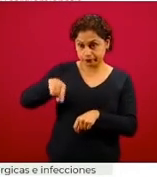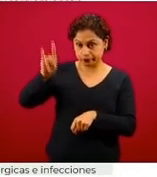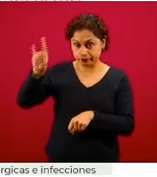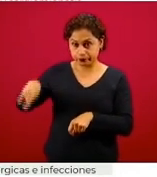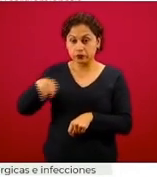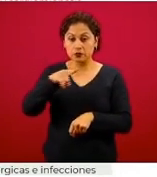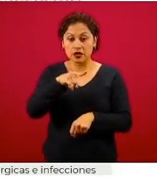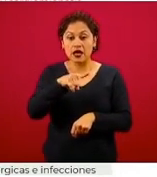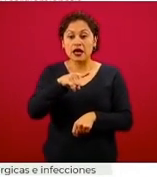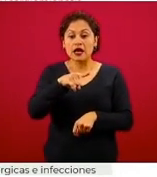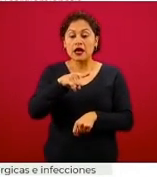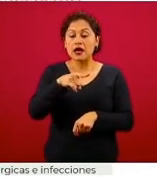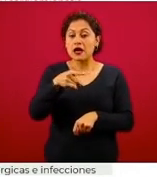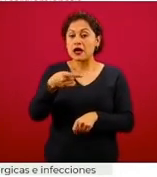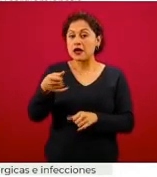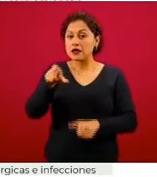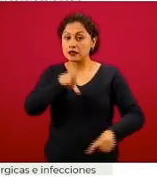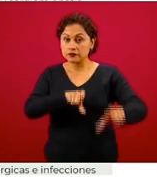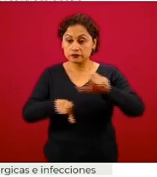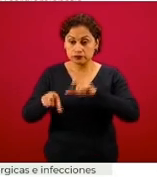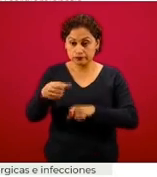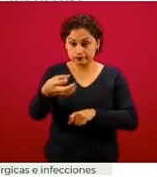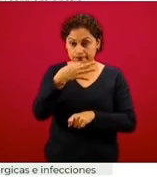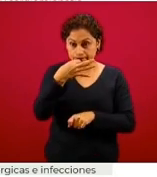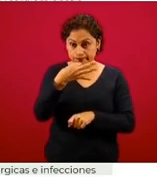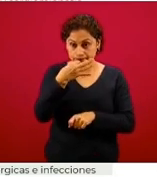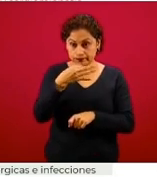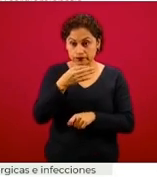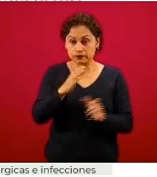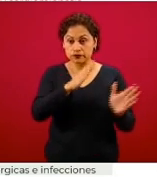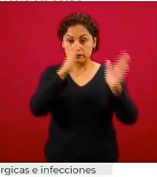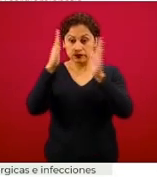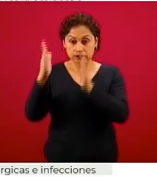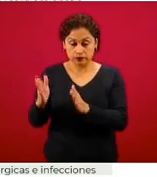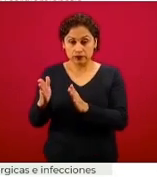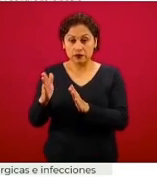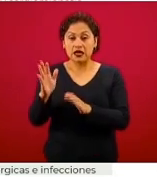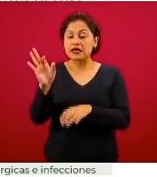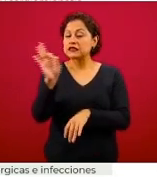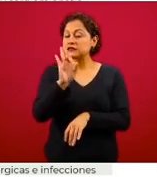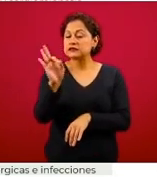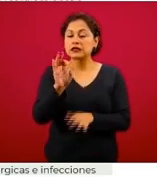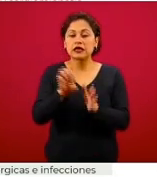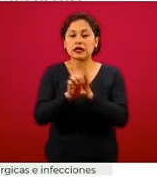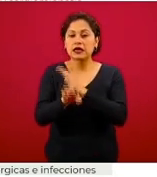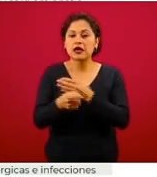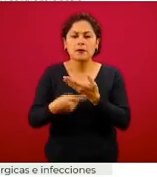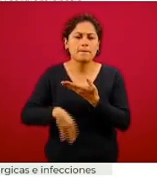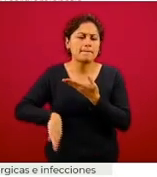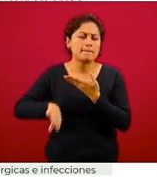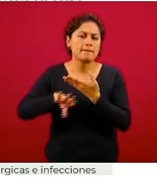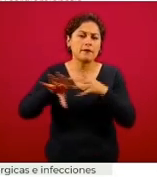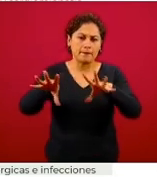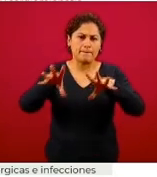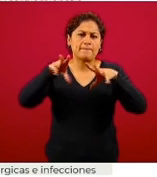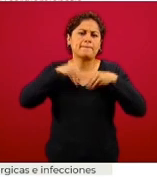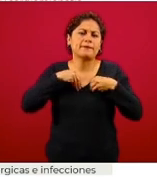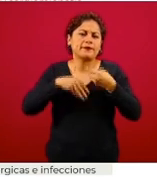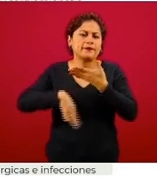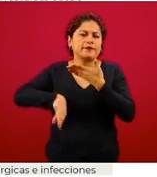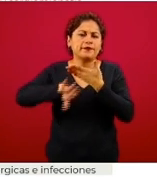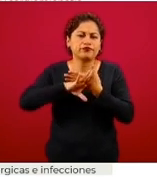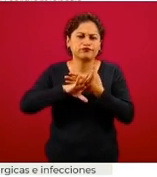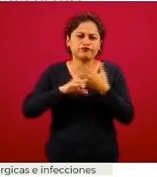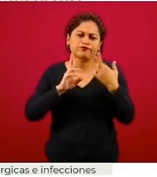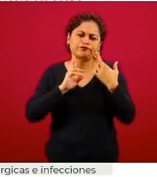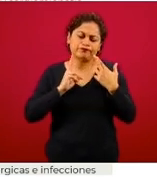enfermedad, tenemos la we have to infección, evaluate la what is agresión y la pérdida de the la best función de las course of células treatment del sistema respiratorio. Además